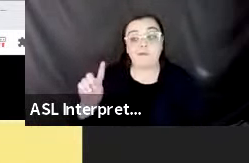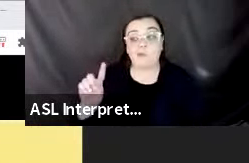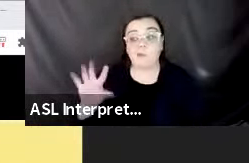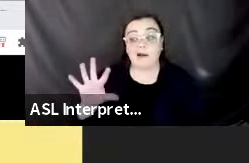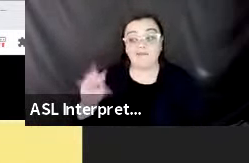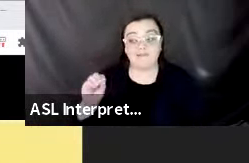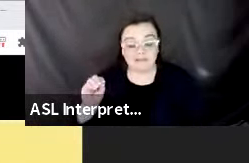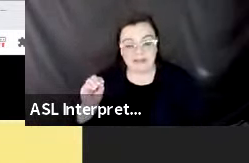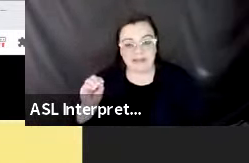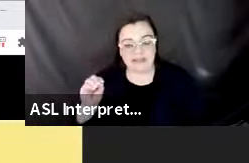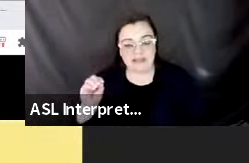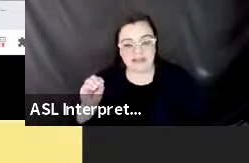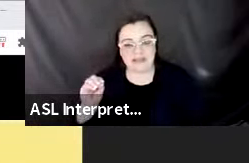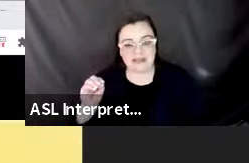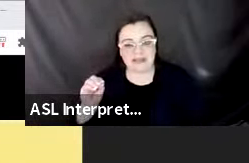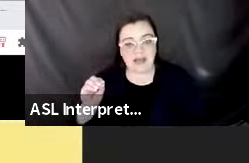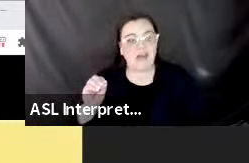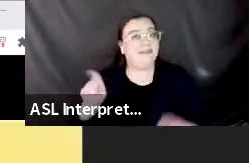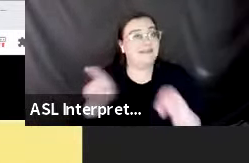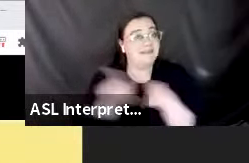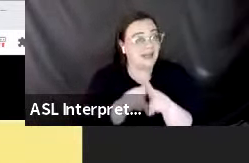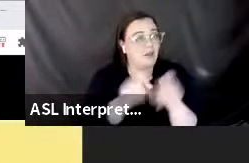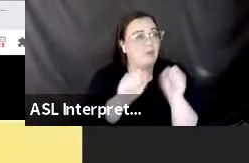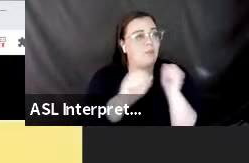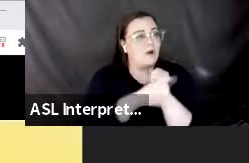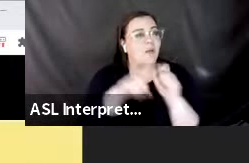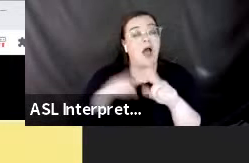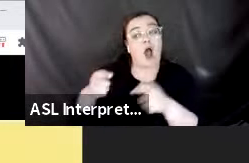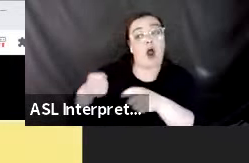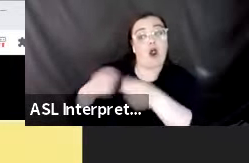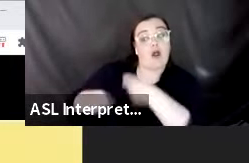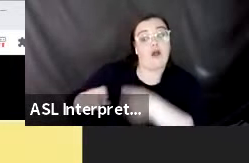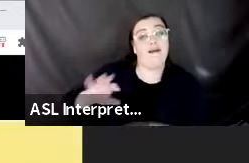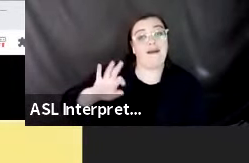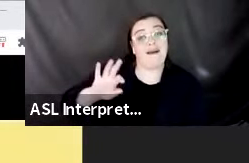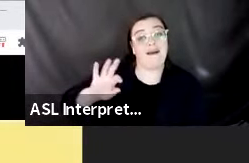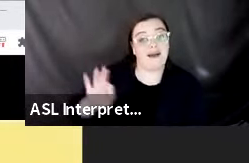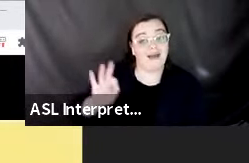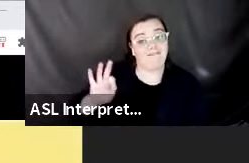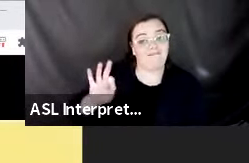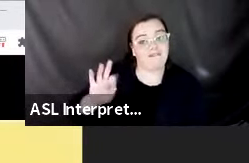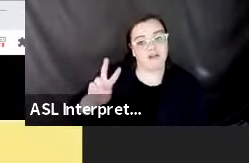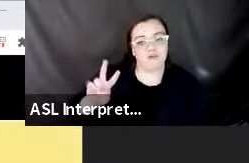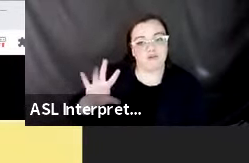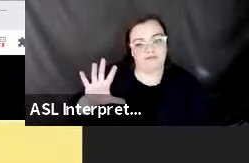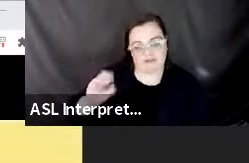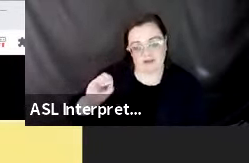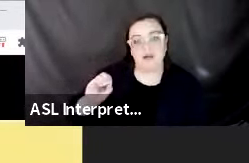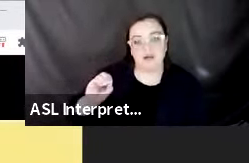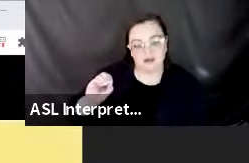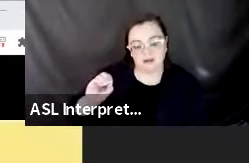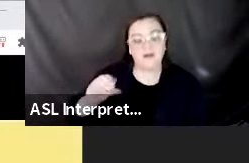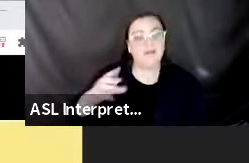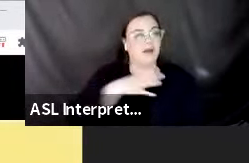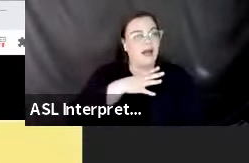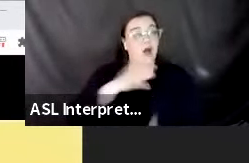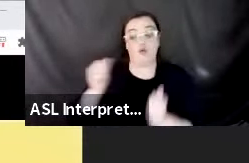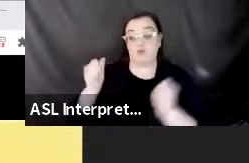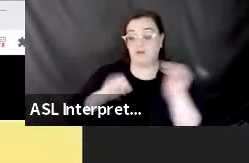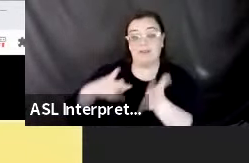Ford F-250. That would be allowed. Performers would be paid an additional edit